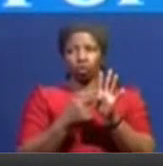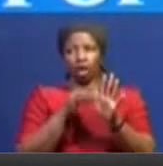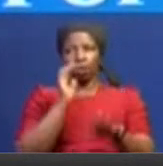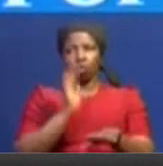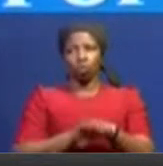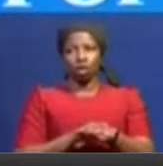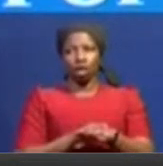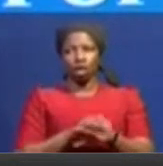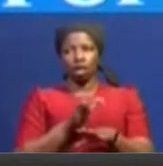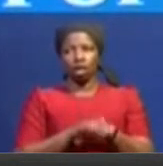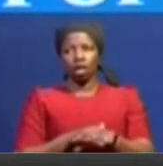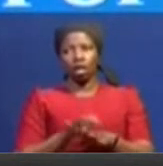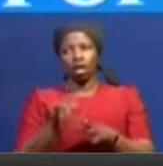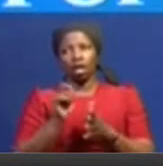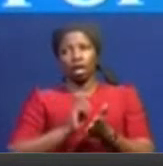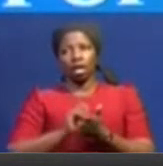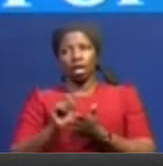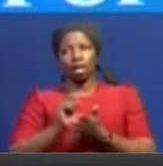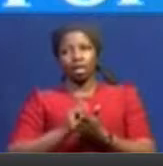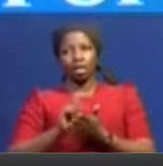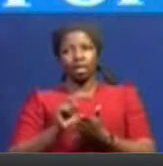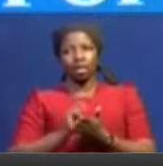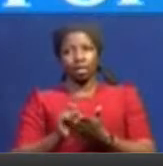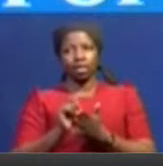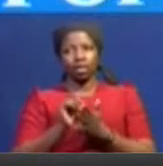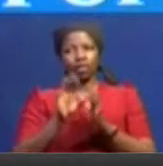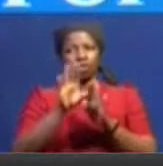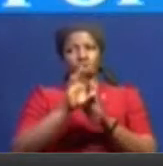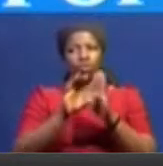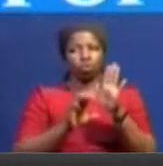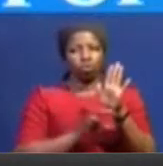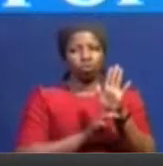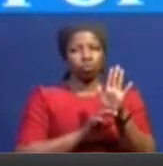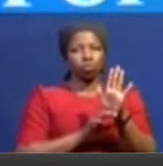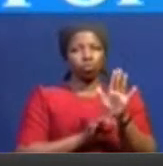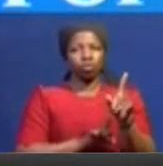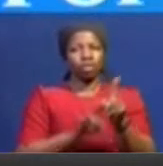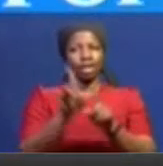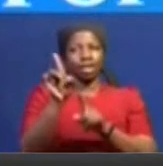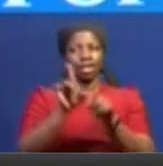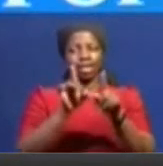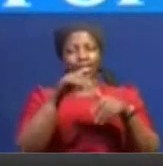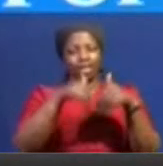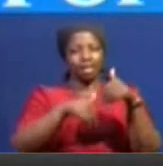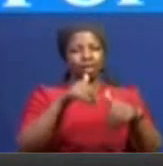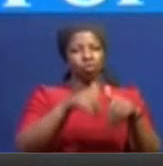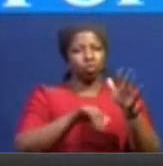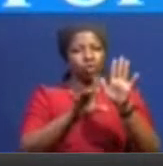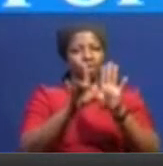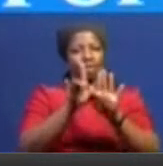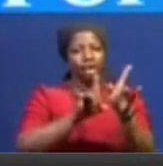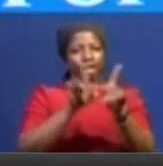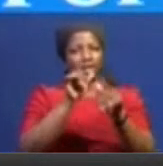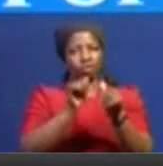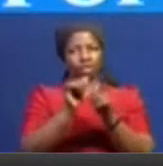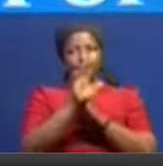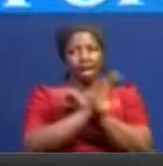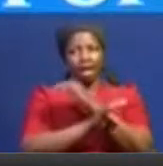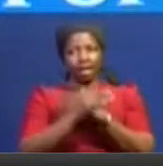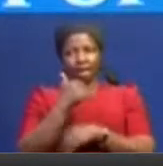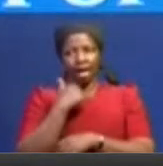grasp of the constitutional journey and the electoral journey the country has gone through.